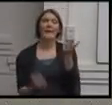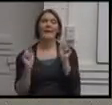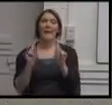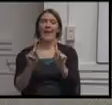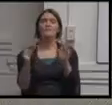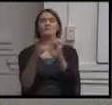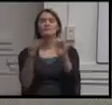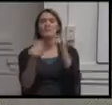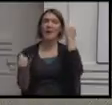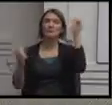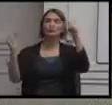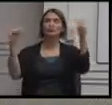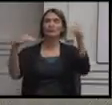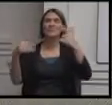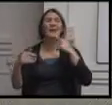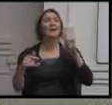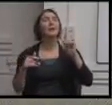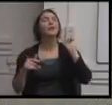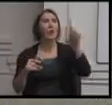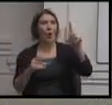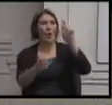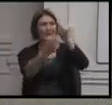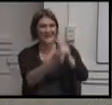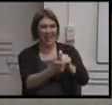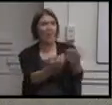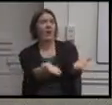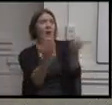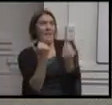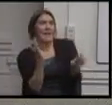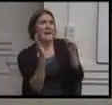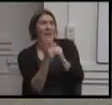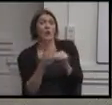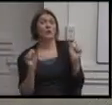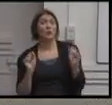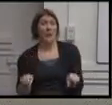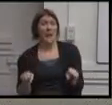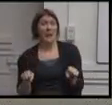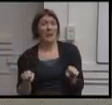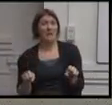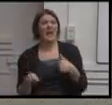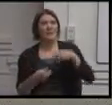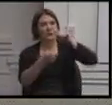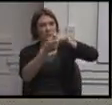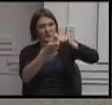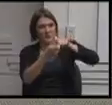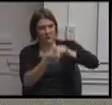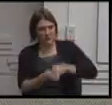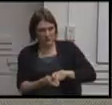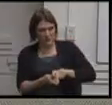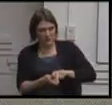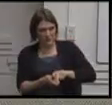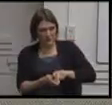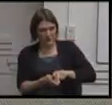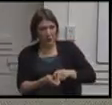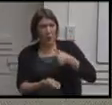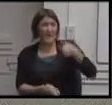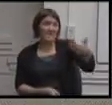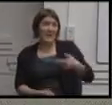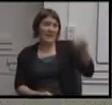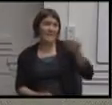ideas and proposals. With some ideas. And we asked him to come back. Okay. We invited him to come back with a more specific proposal.